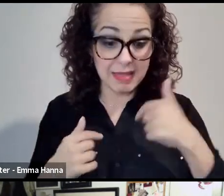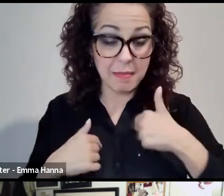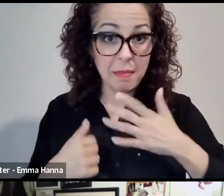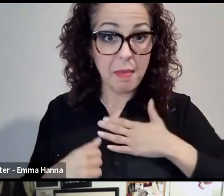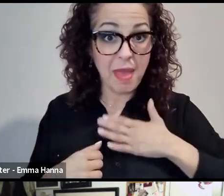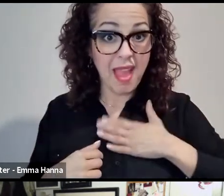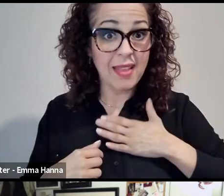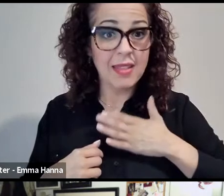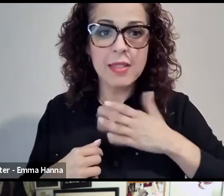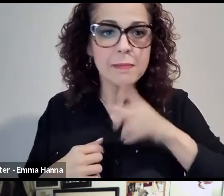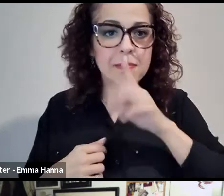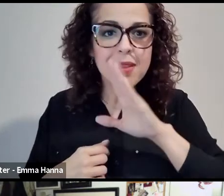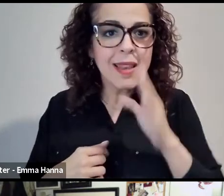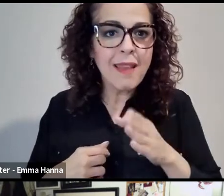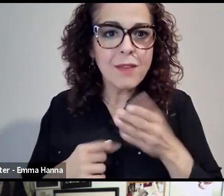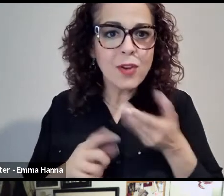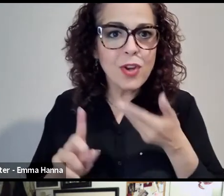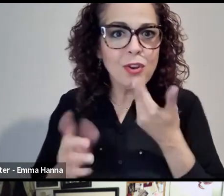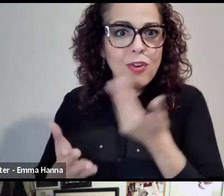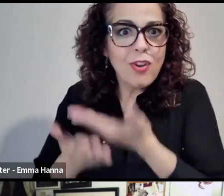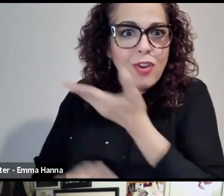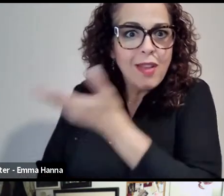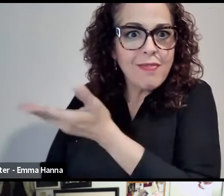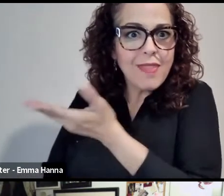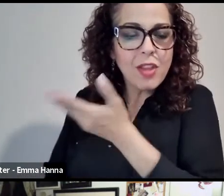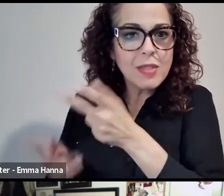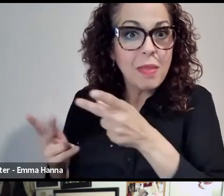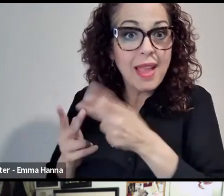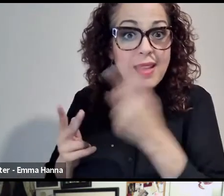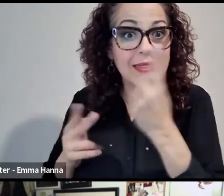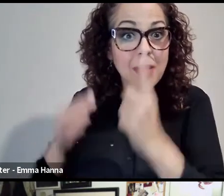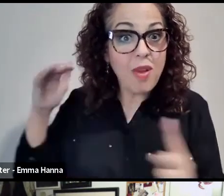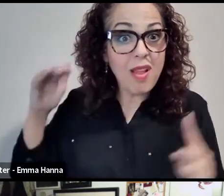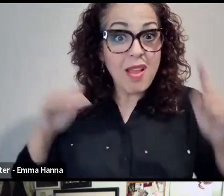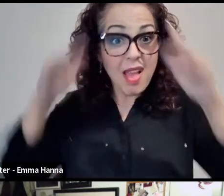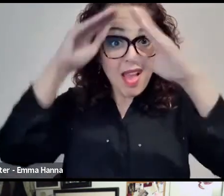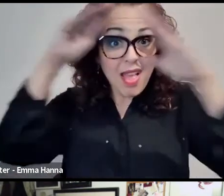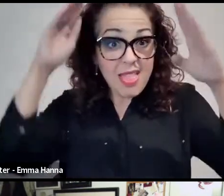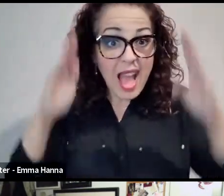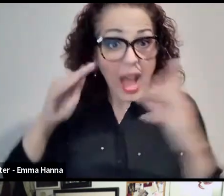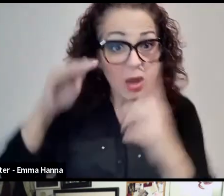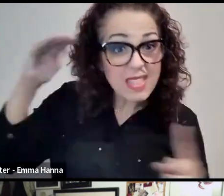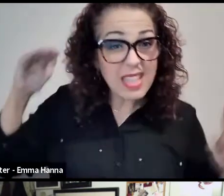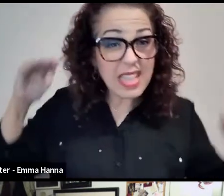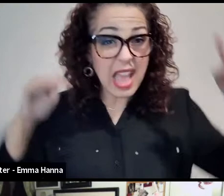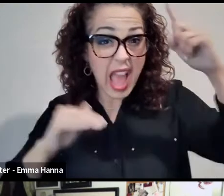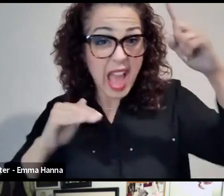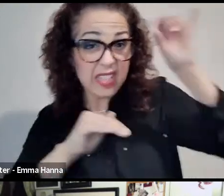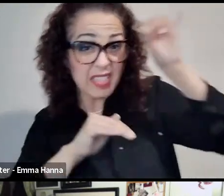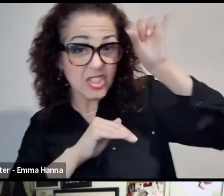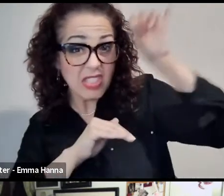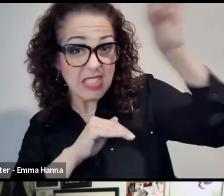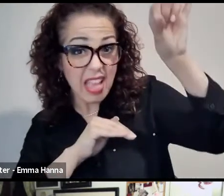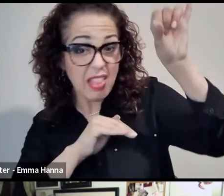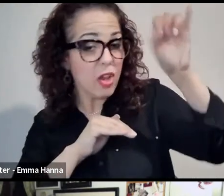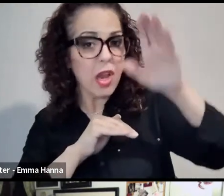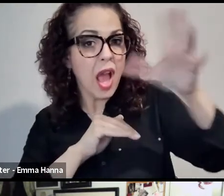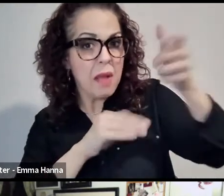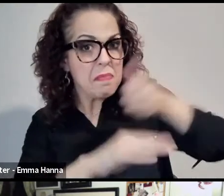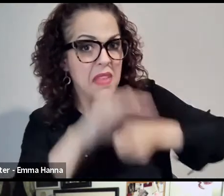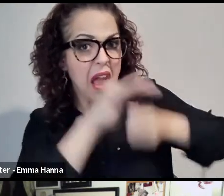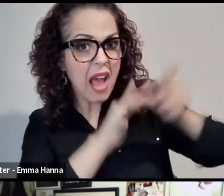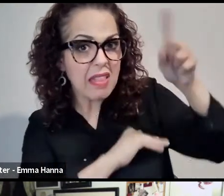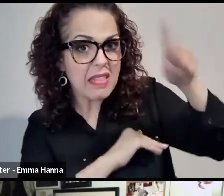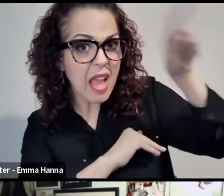it to institution. They'd sort of be up in somebody's attic or back bedroom or something. And you never saw them. You know, it's like